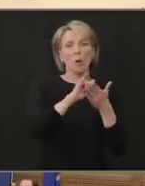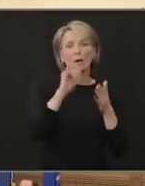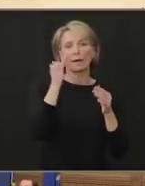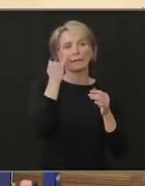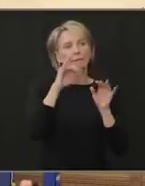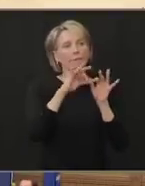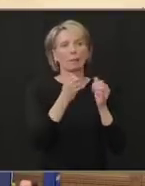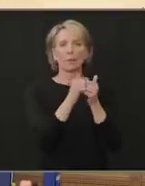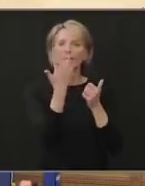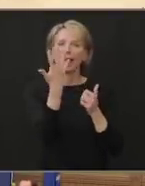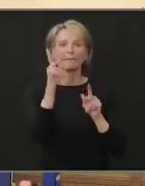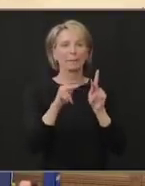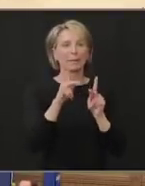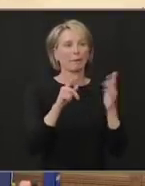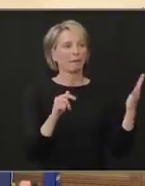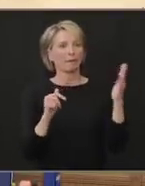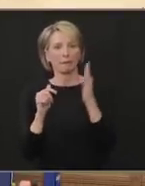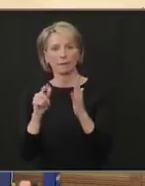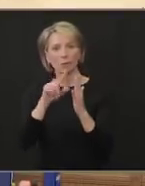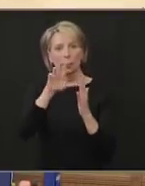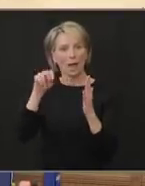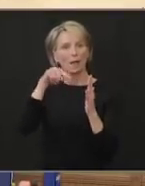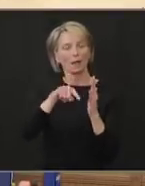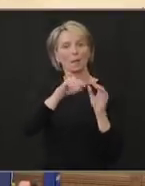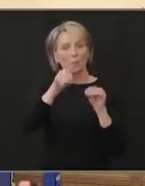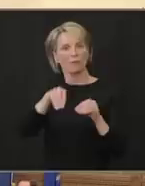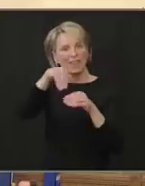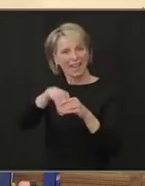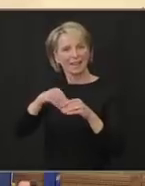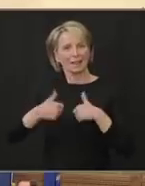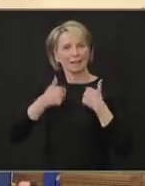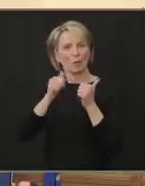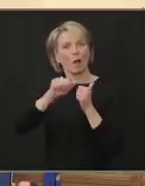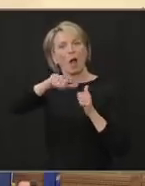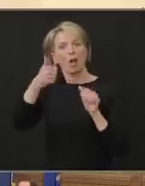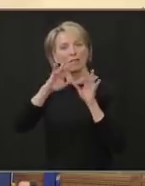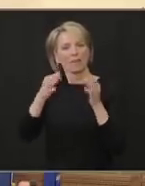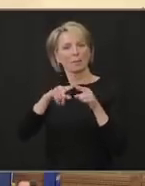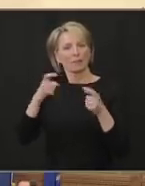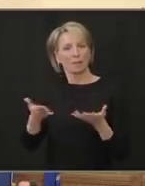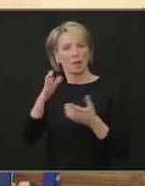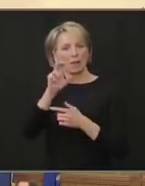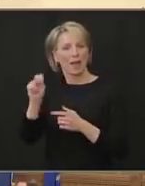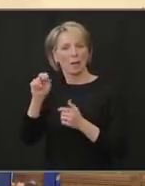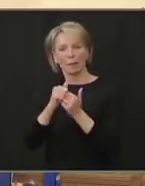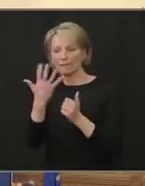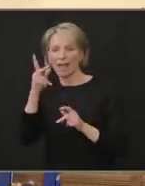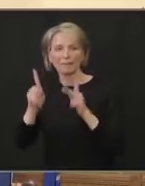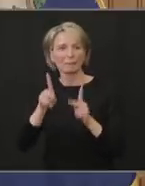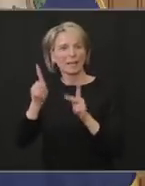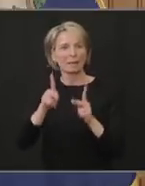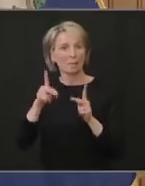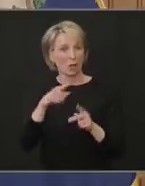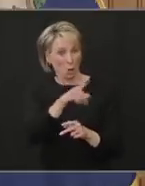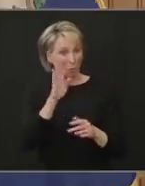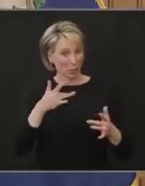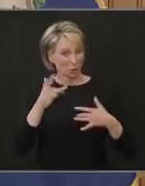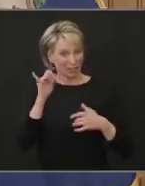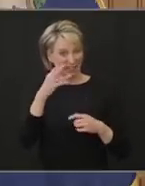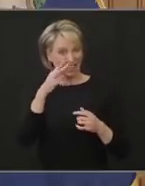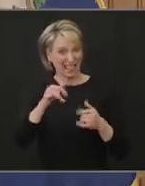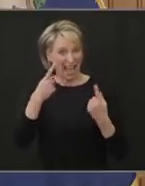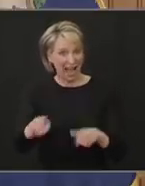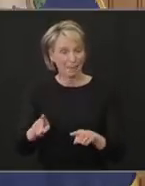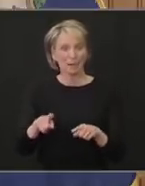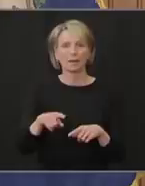that is a little bit of concern. Is there anything you can do about that, or is it just... Yeah, don't move in with another family of 5,